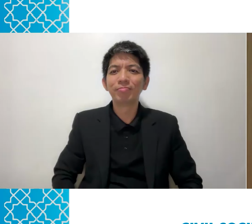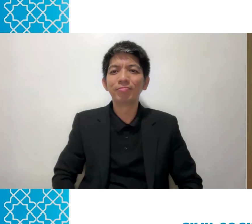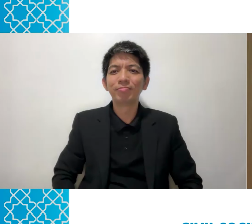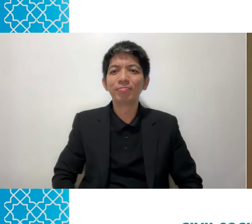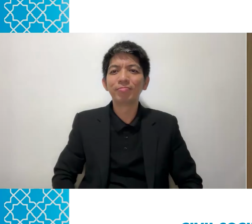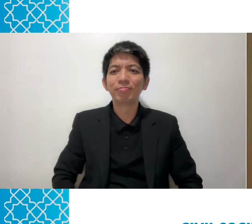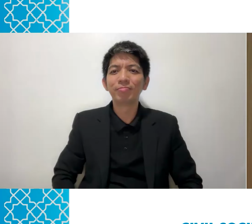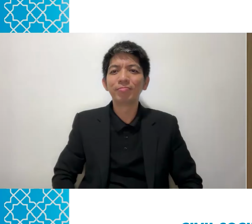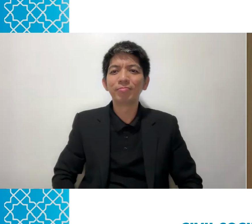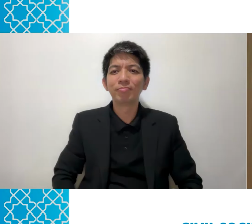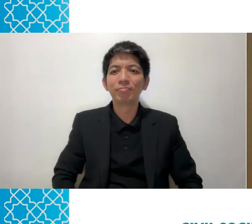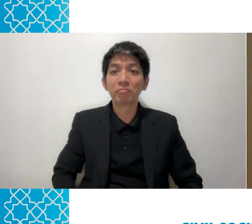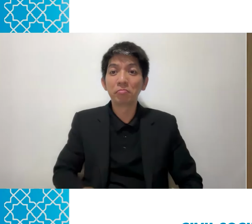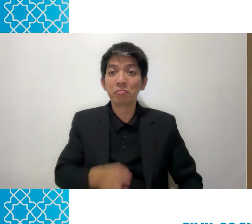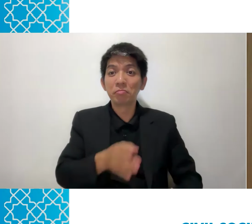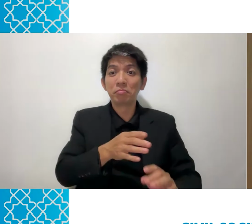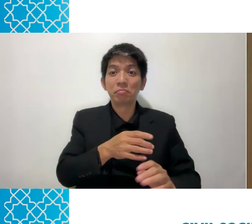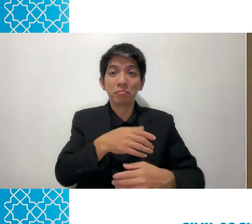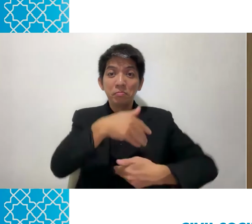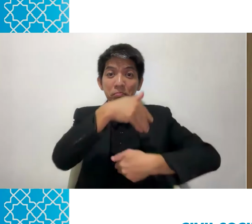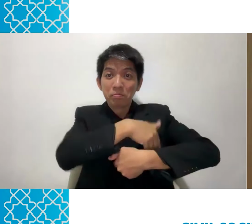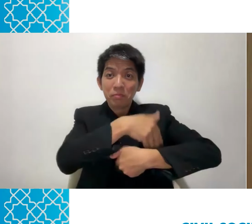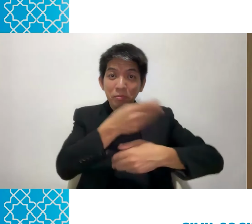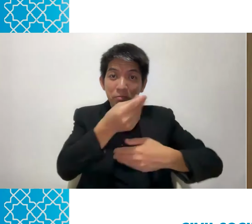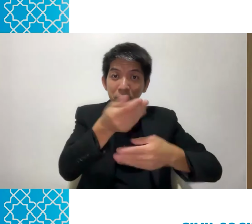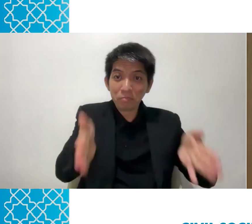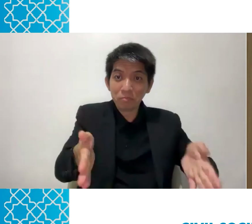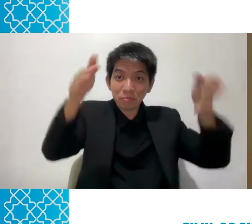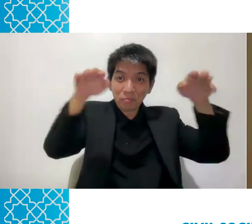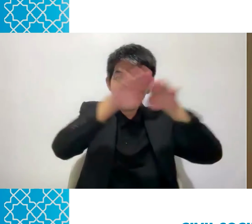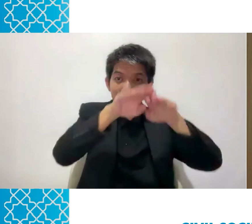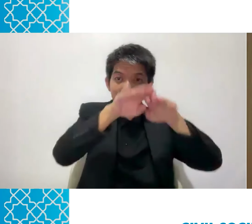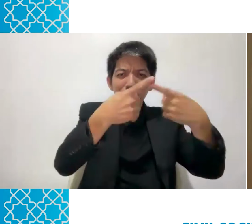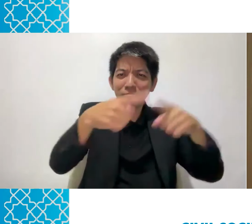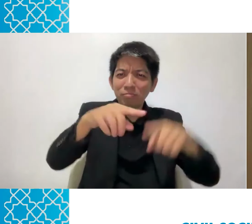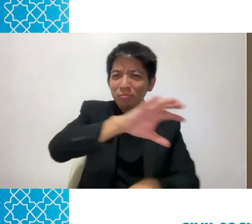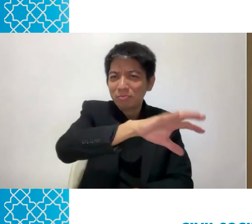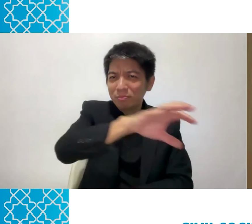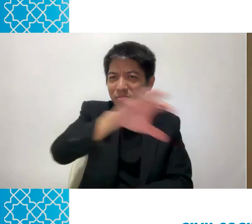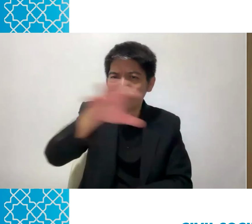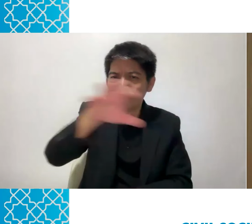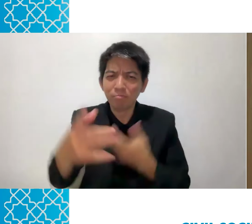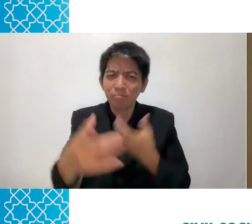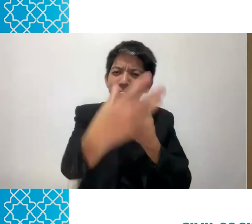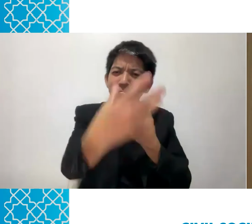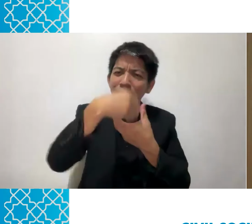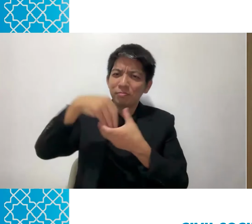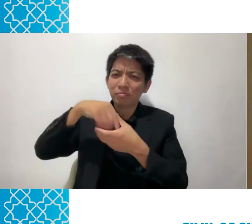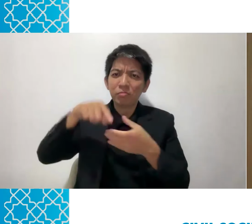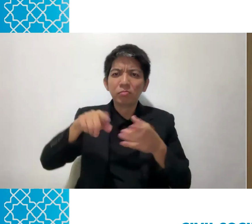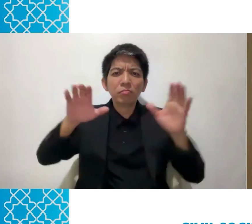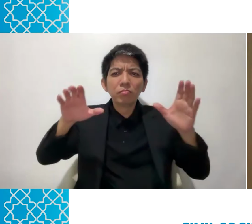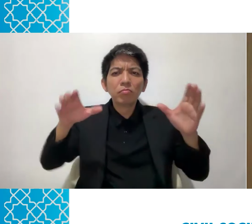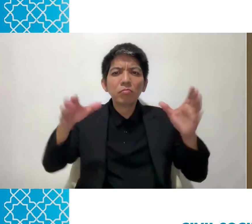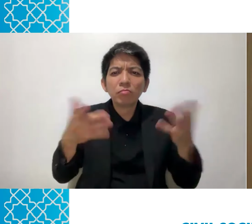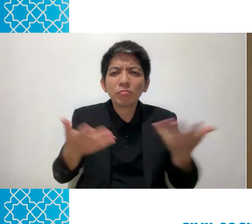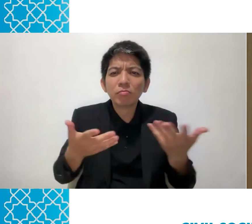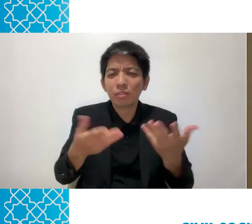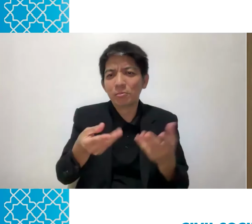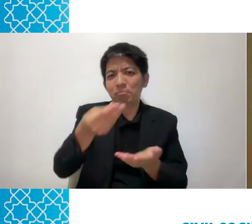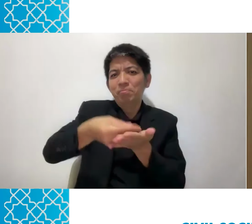the ADB, like the World Bank, like the Inter-American Development Bank, these multilateral development banks,